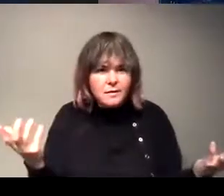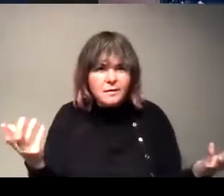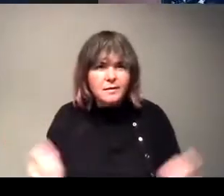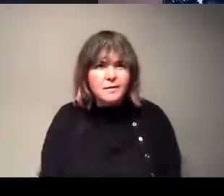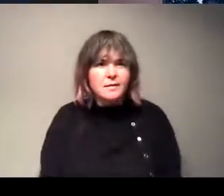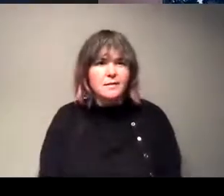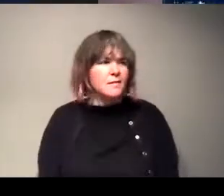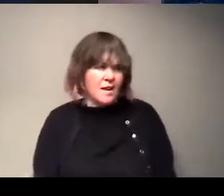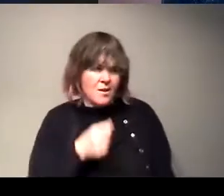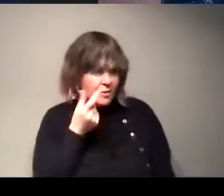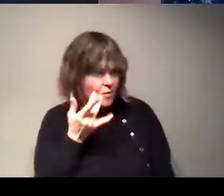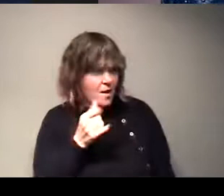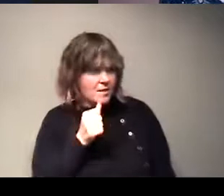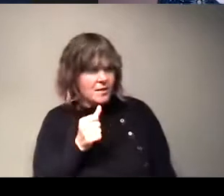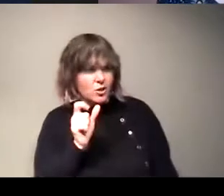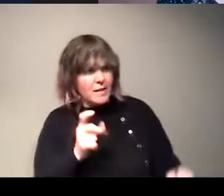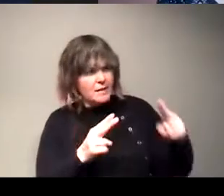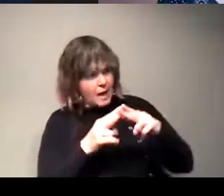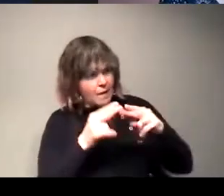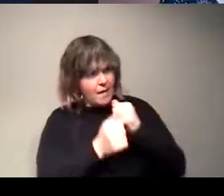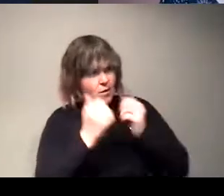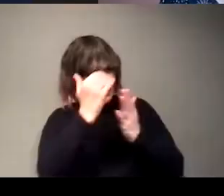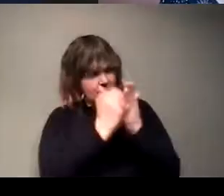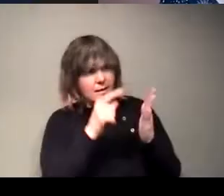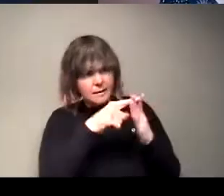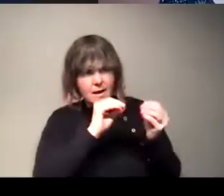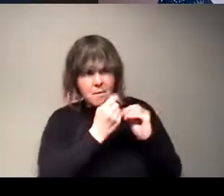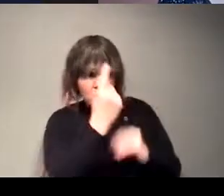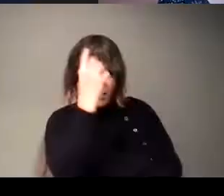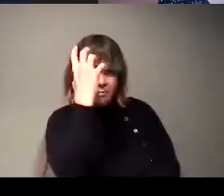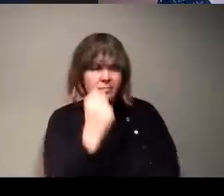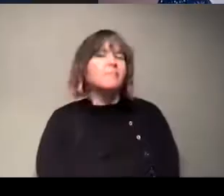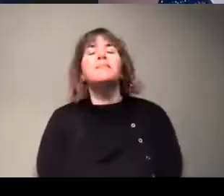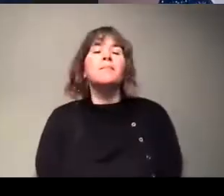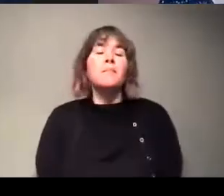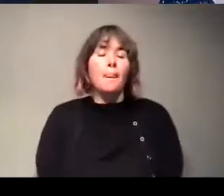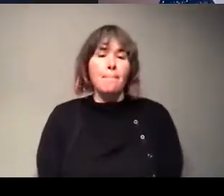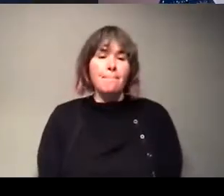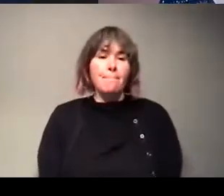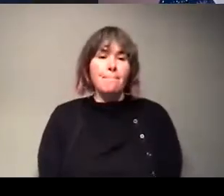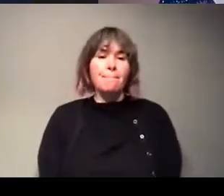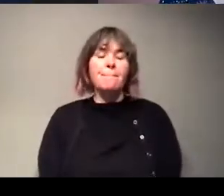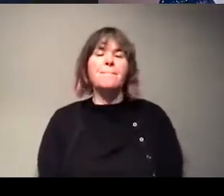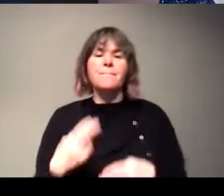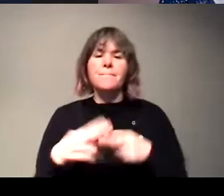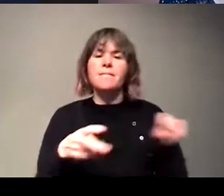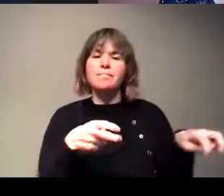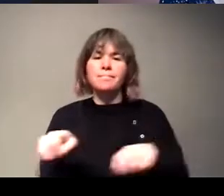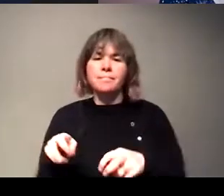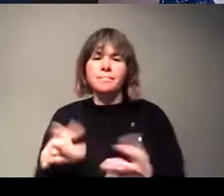see why that's not on the top of everyone's list of things to do. Exactly. We'll briefly switch over